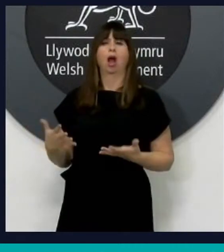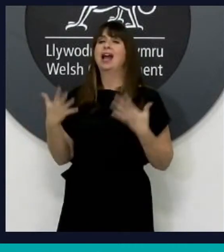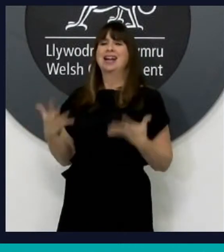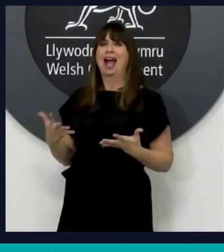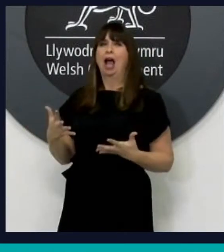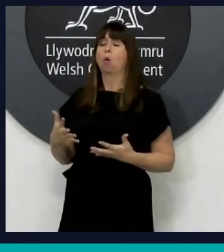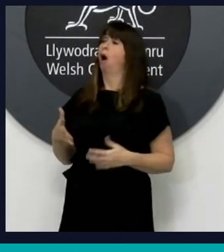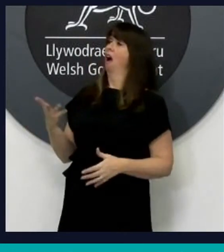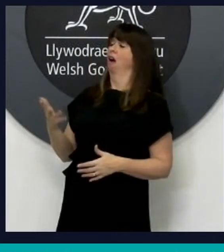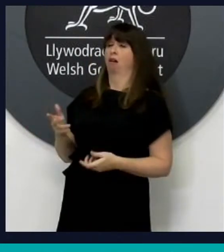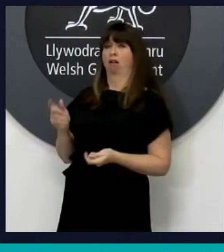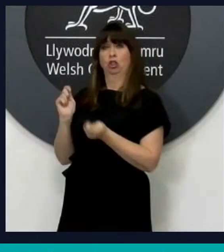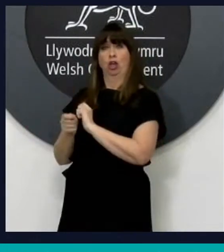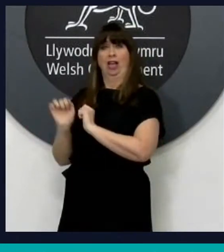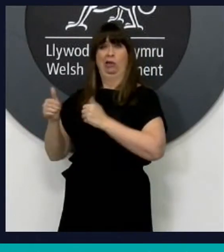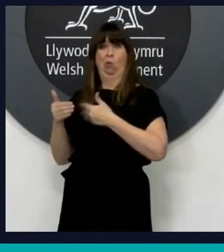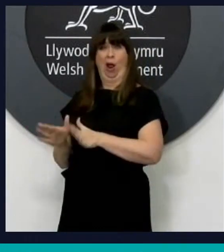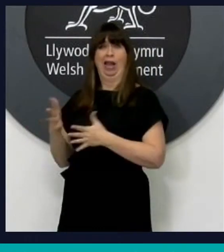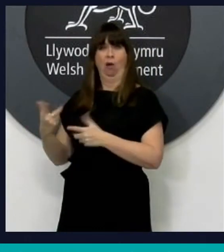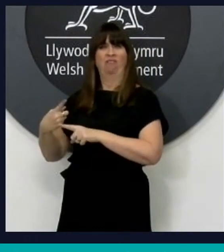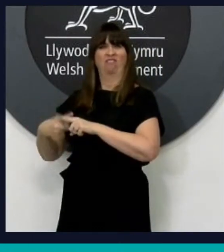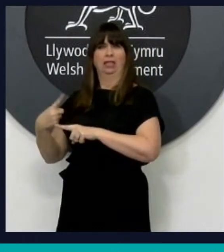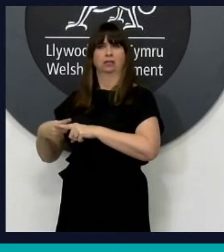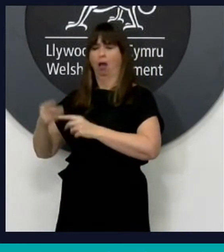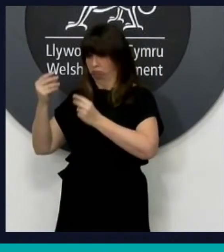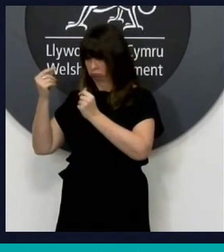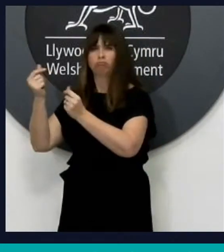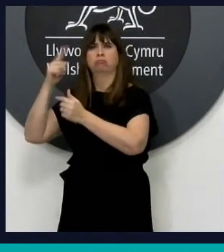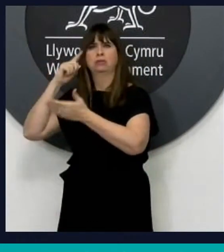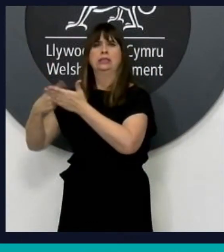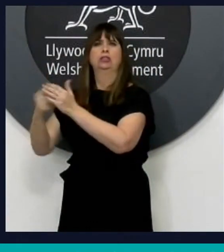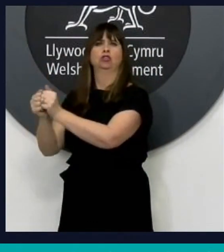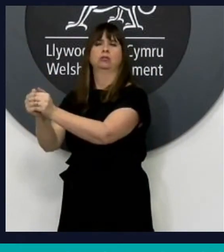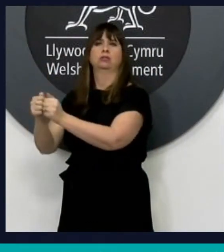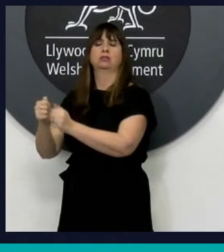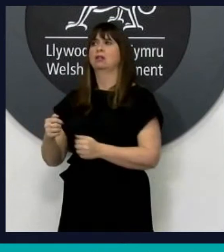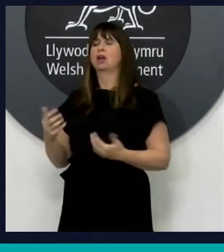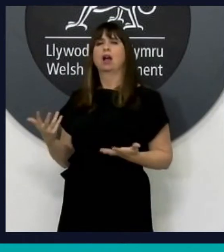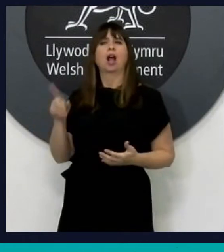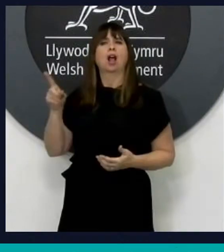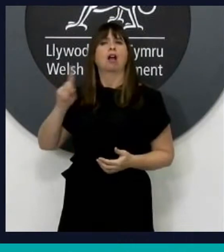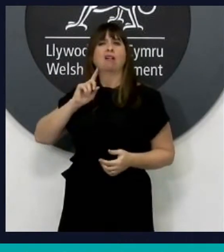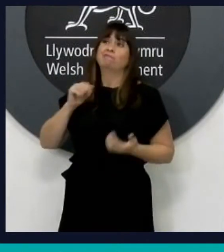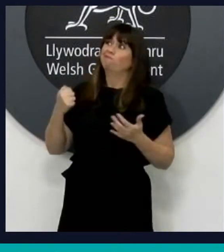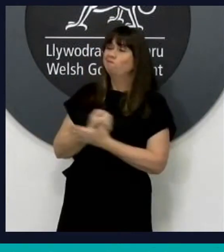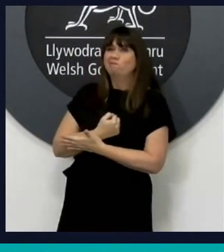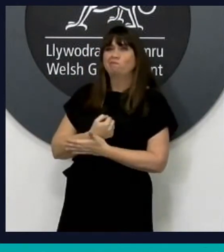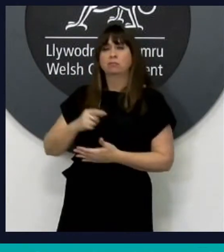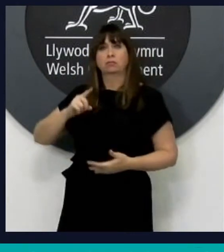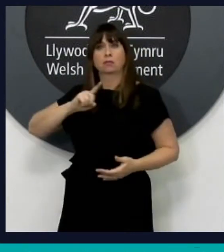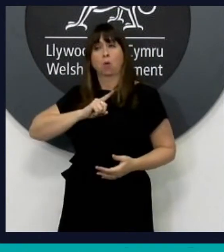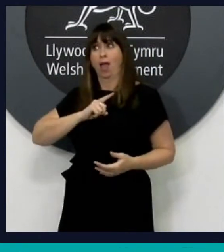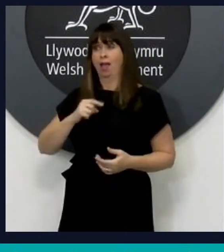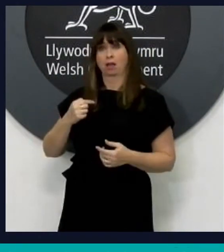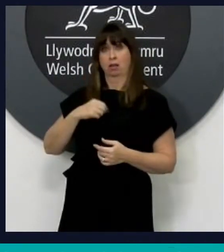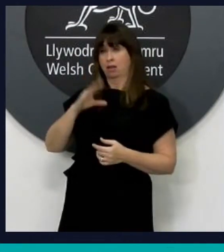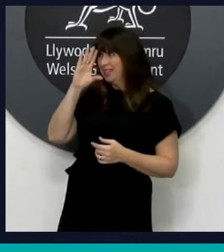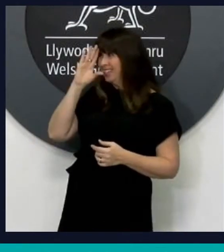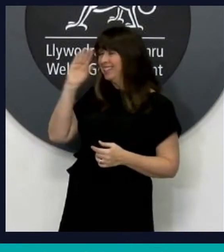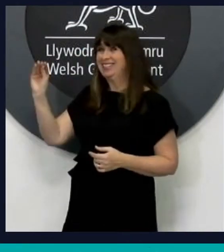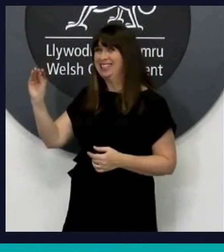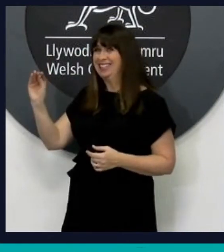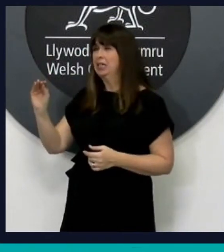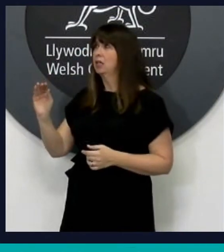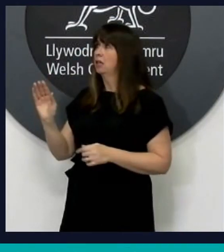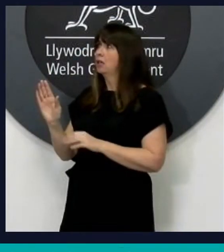welcome change from the UK government perspective. But we are saddened that they didn't listen to us when we told them that it would